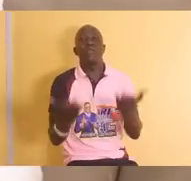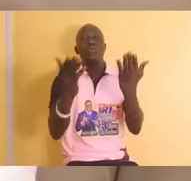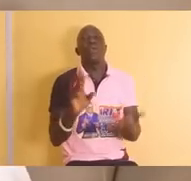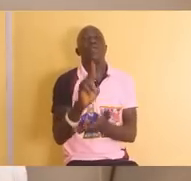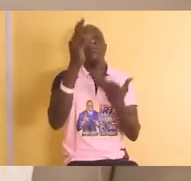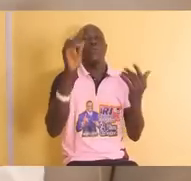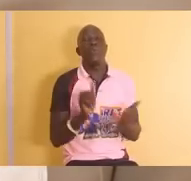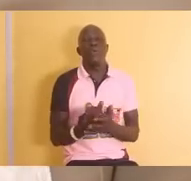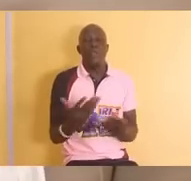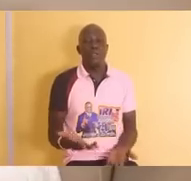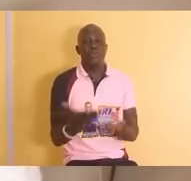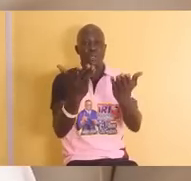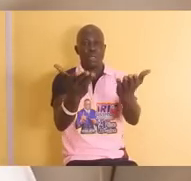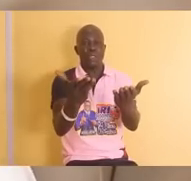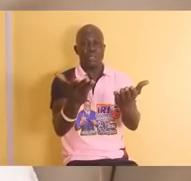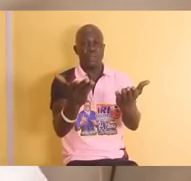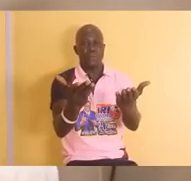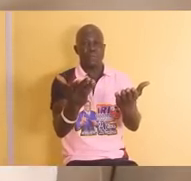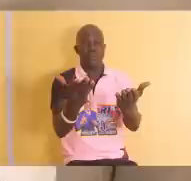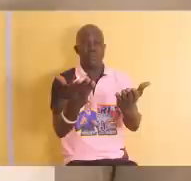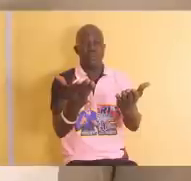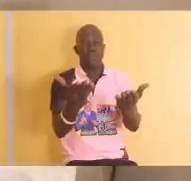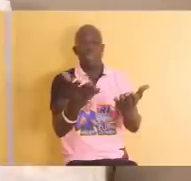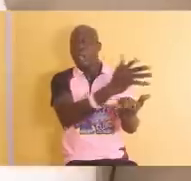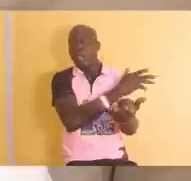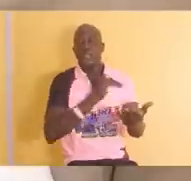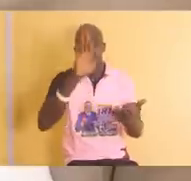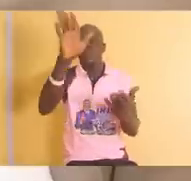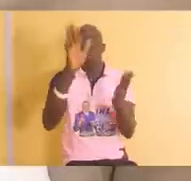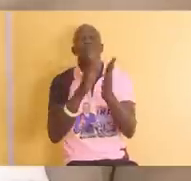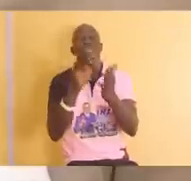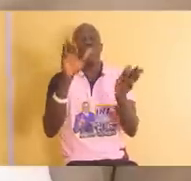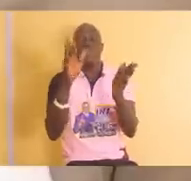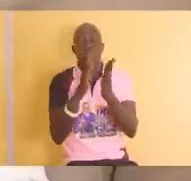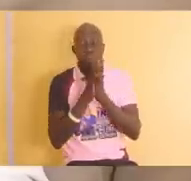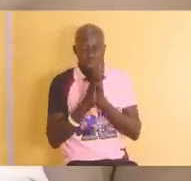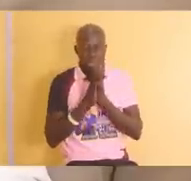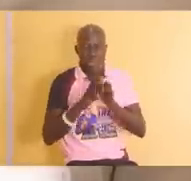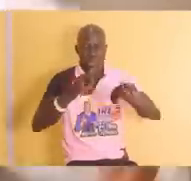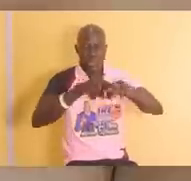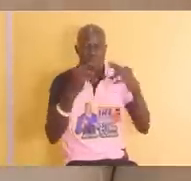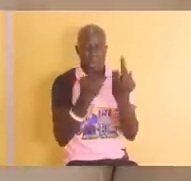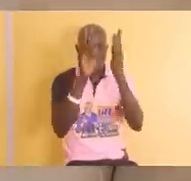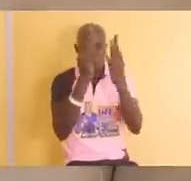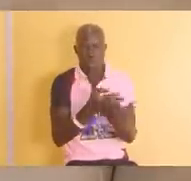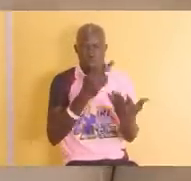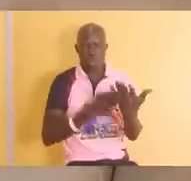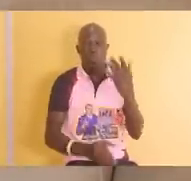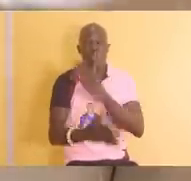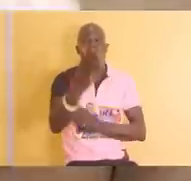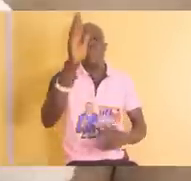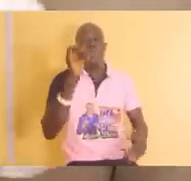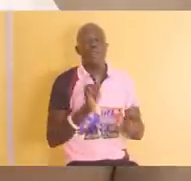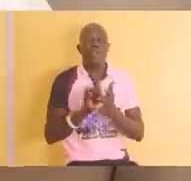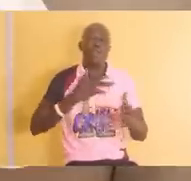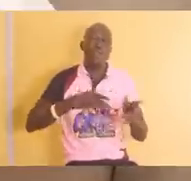amen ete wa tu waju spread your hands ati where be adura re and your prayer request eko so waju bring it out olorun mi my God